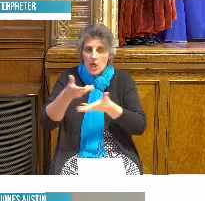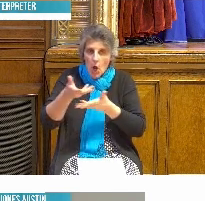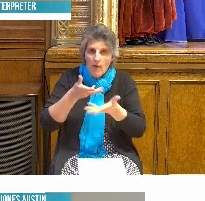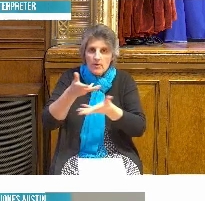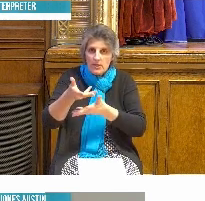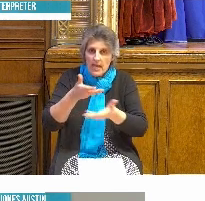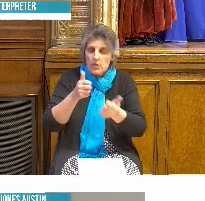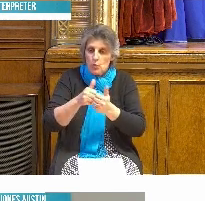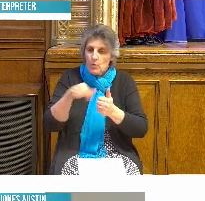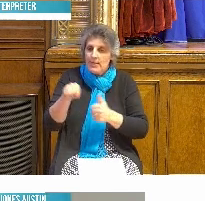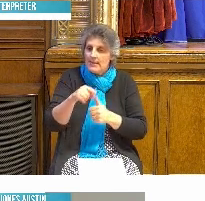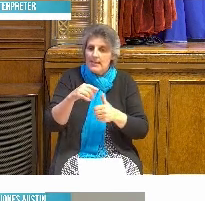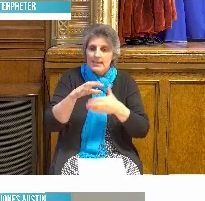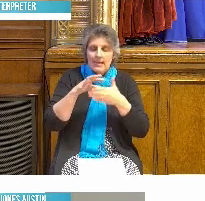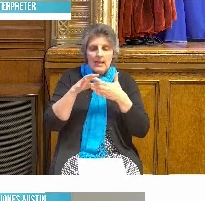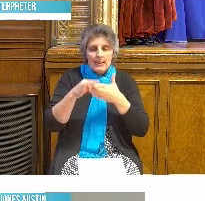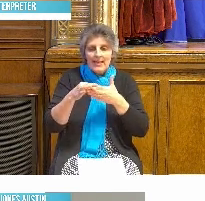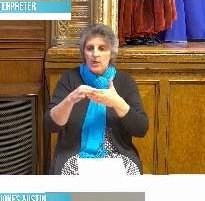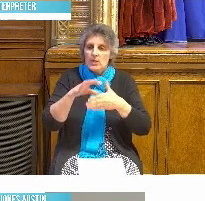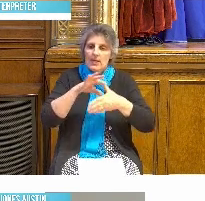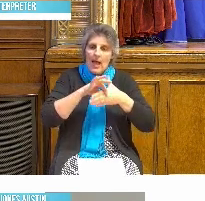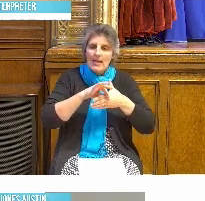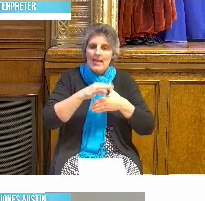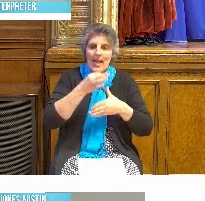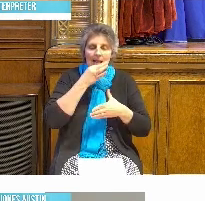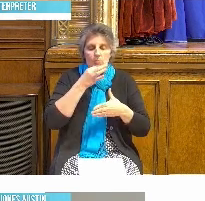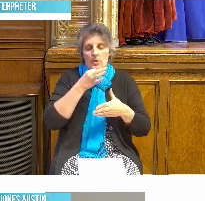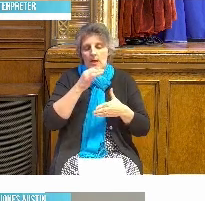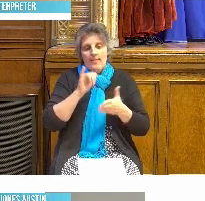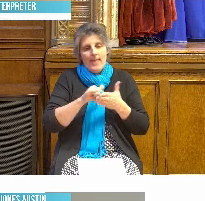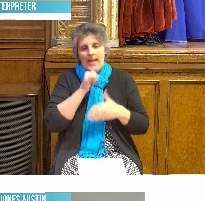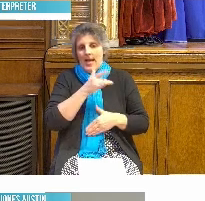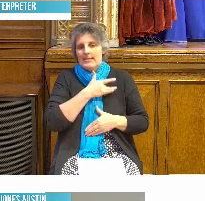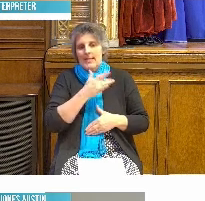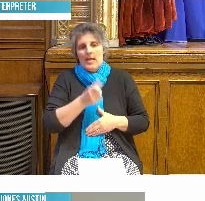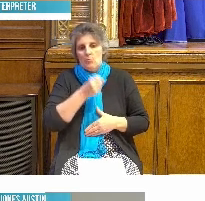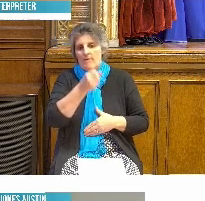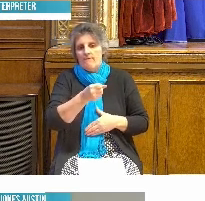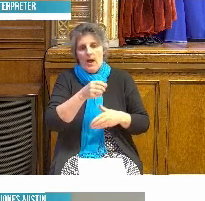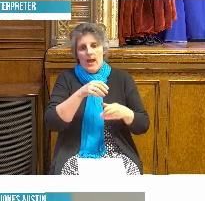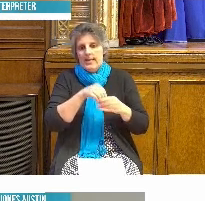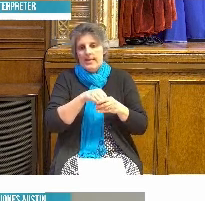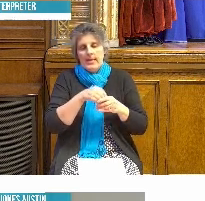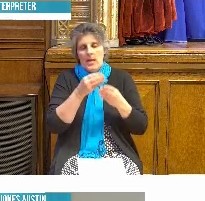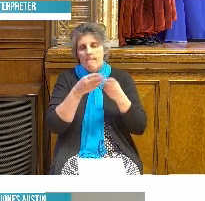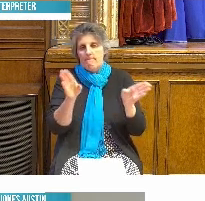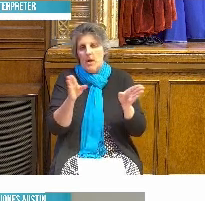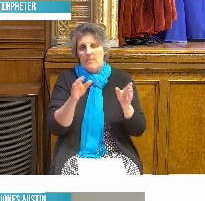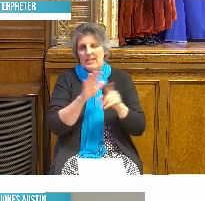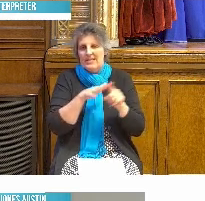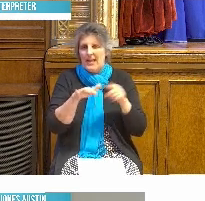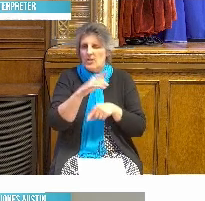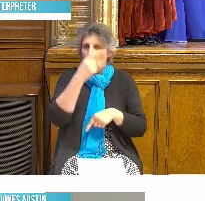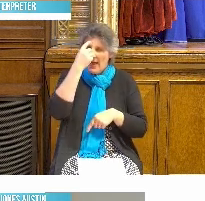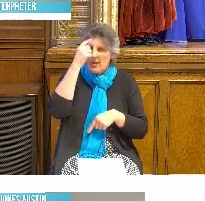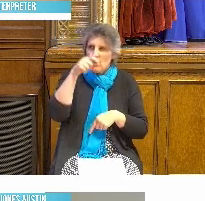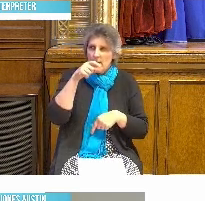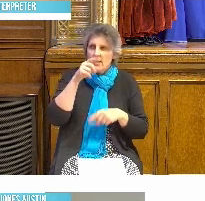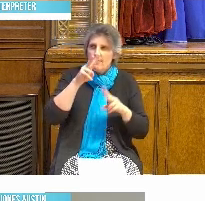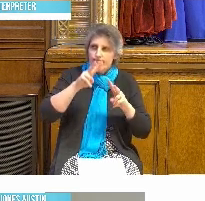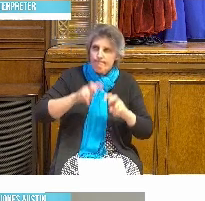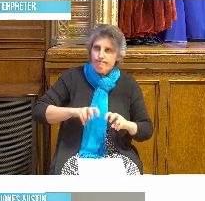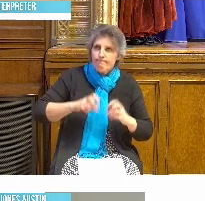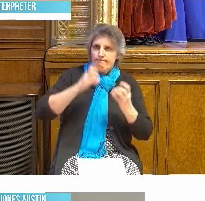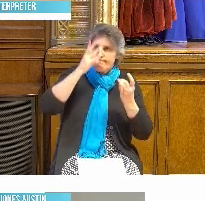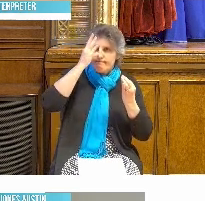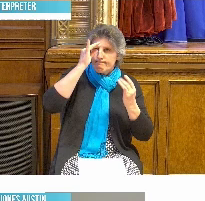thought leaders and subject matter experts that you would not be able to provide for in a public setting. So I think we need to think about how